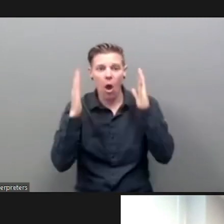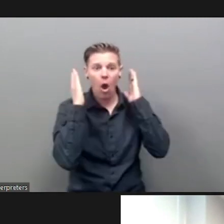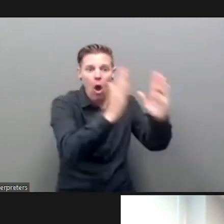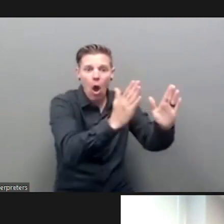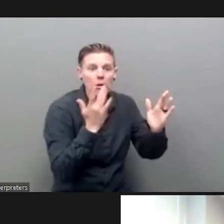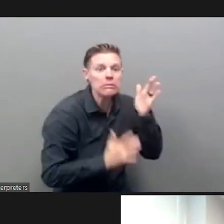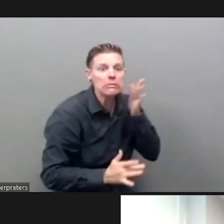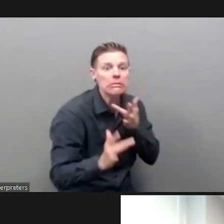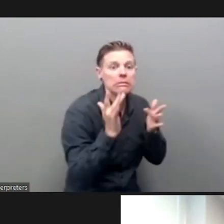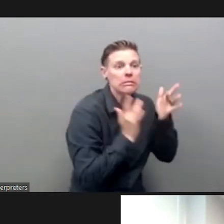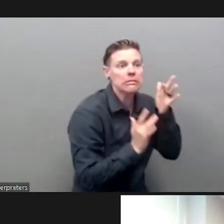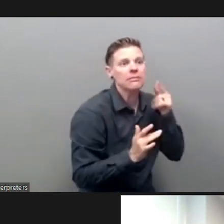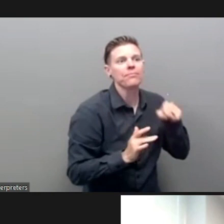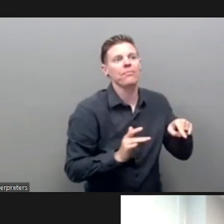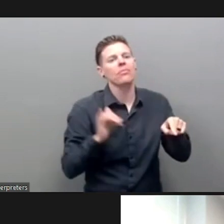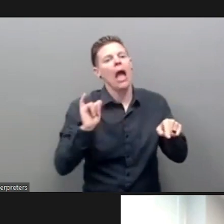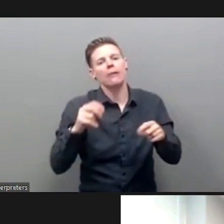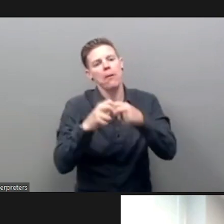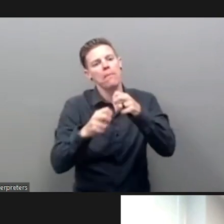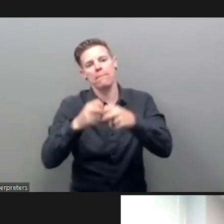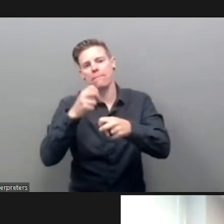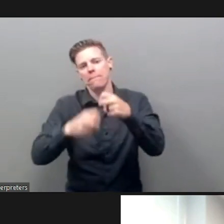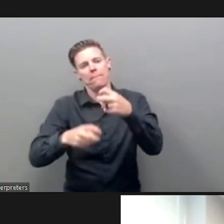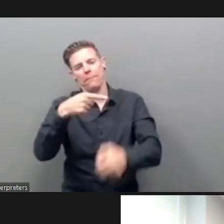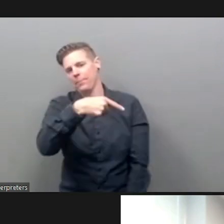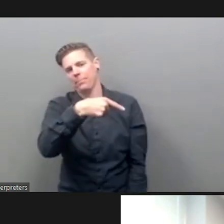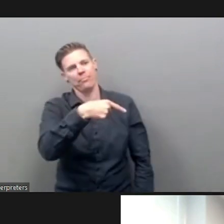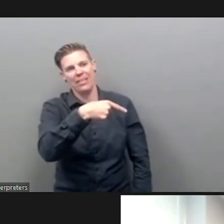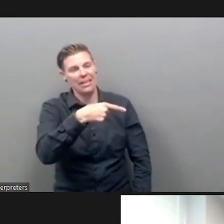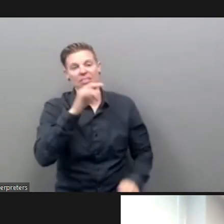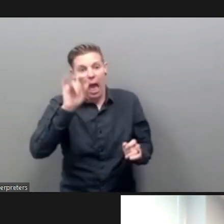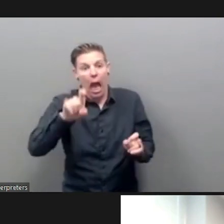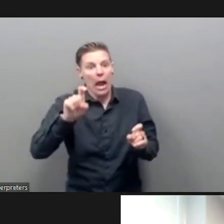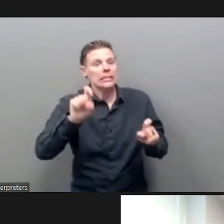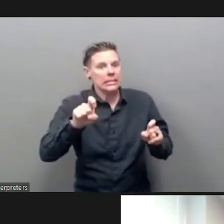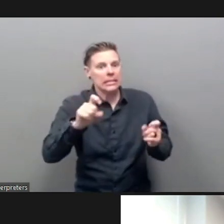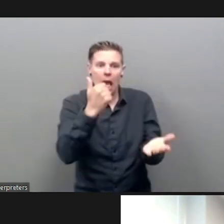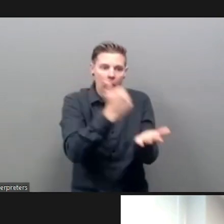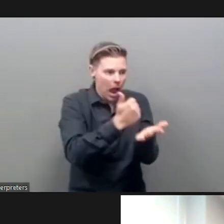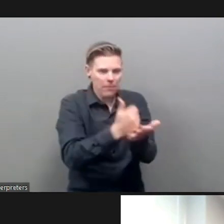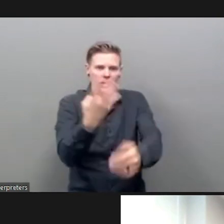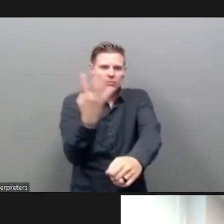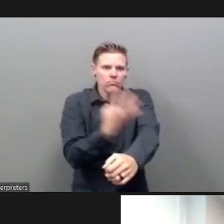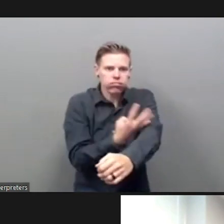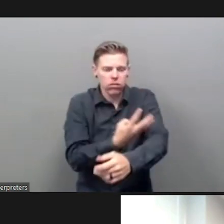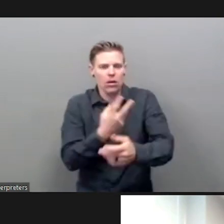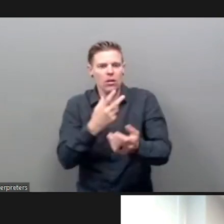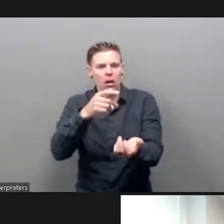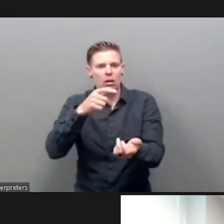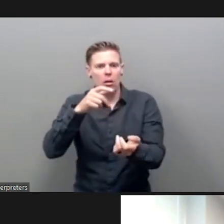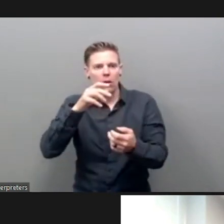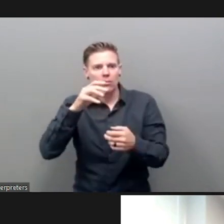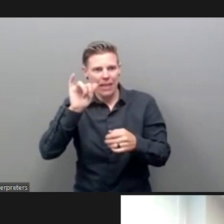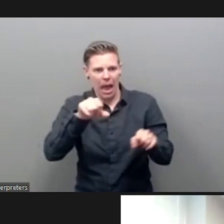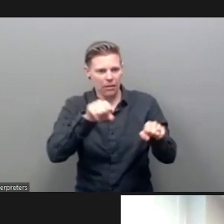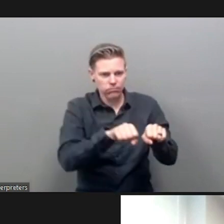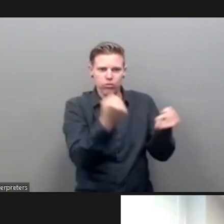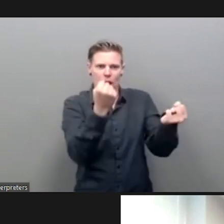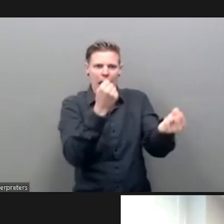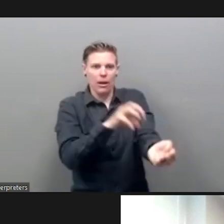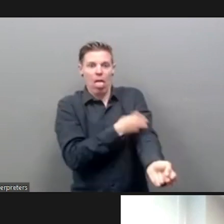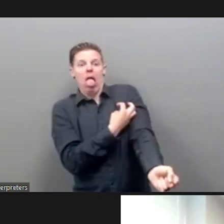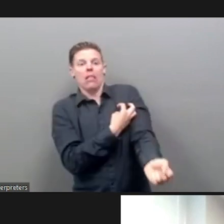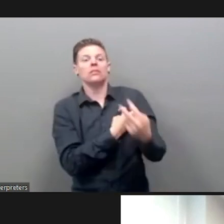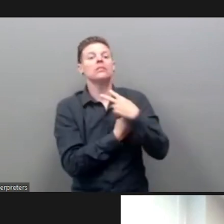that's the problem. And so I think we would have, frankly, more room if it wasn't for this burden of additional illness. And most of